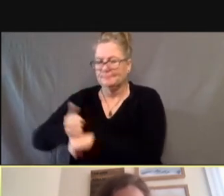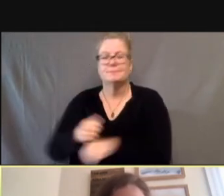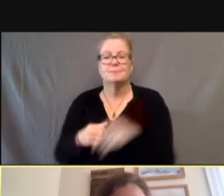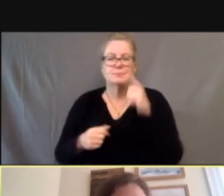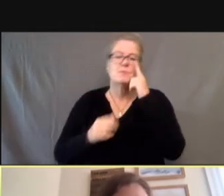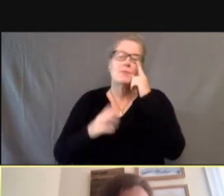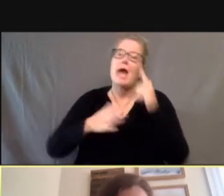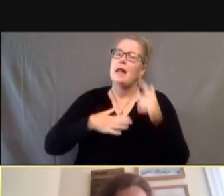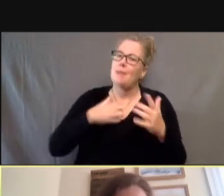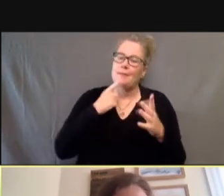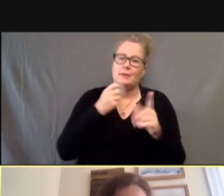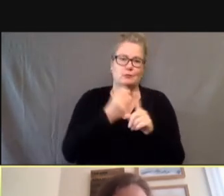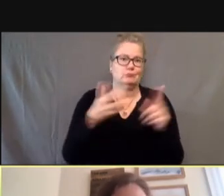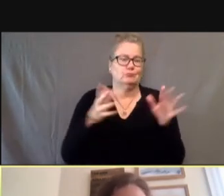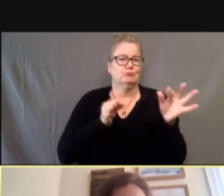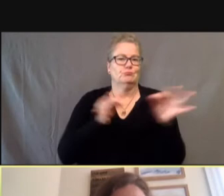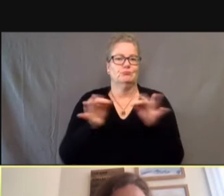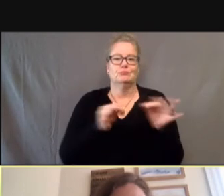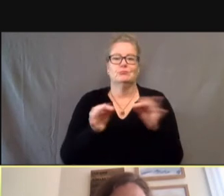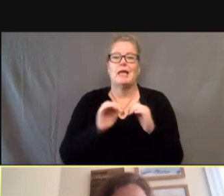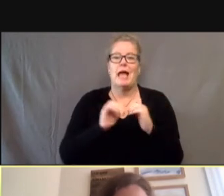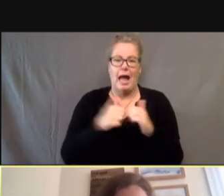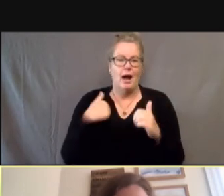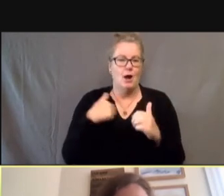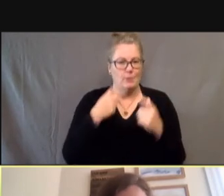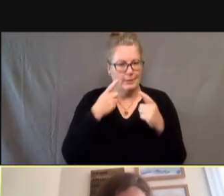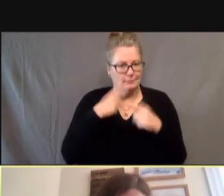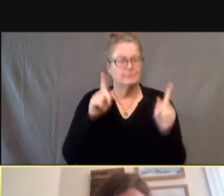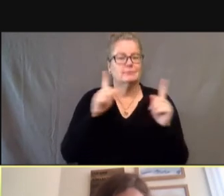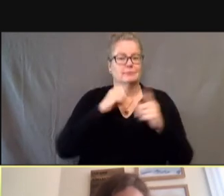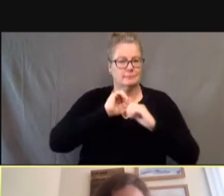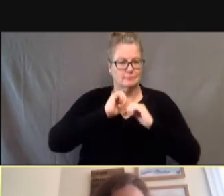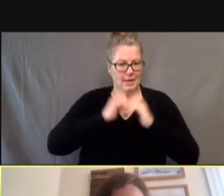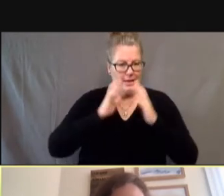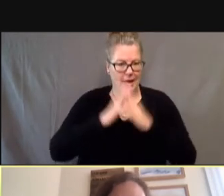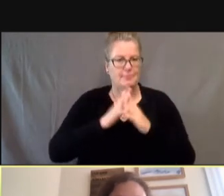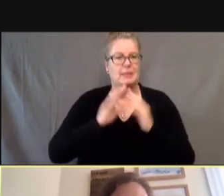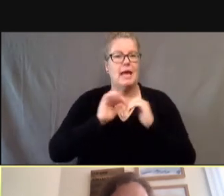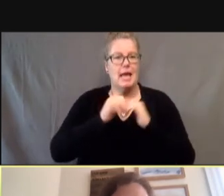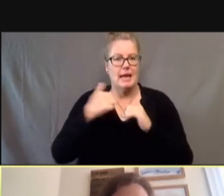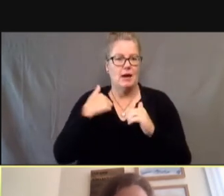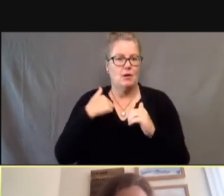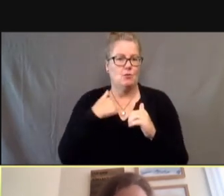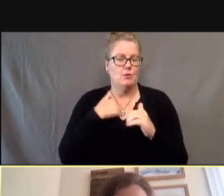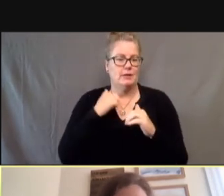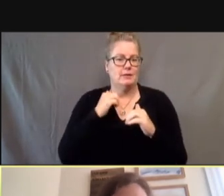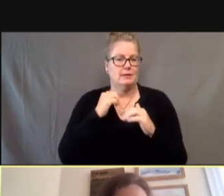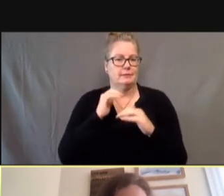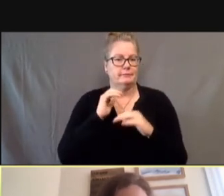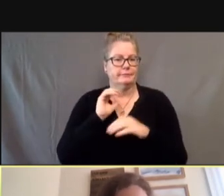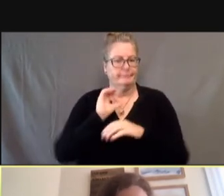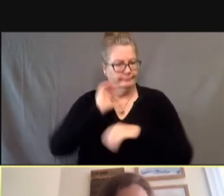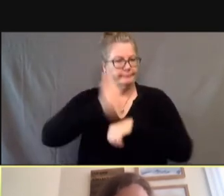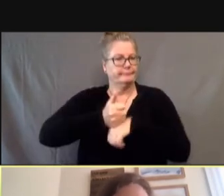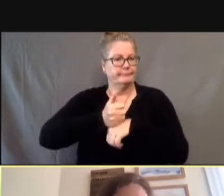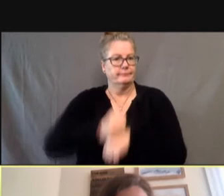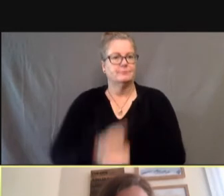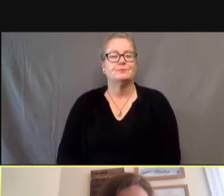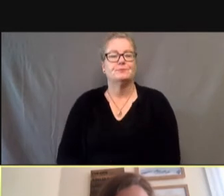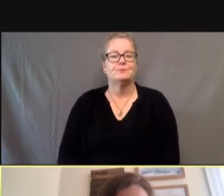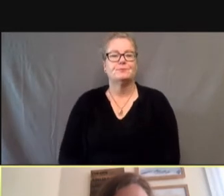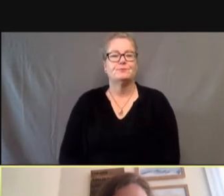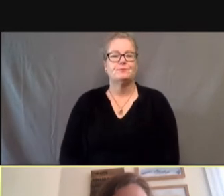happen and some of the content that we have helped get adopted at HMS. One of the other things that